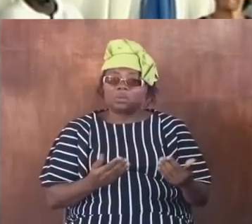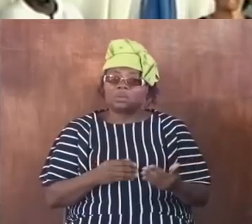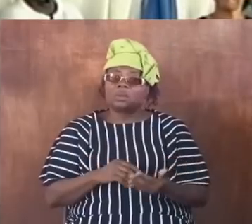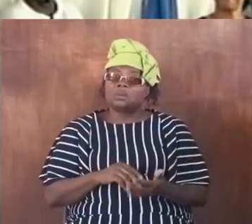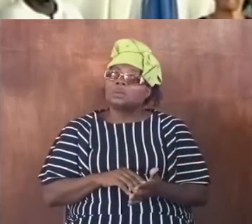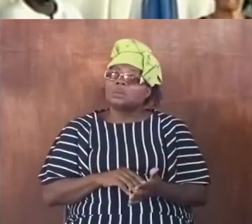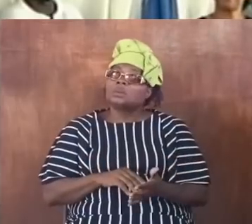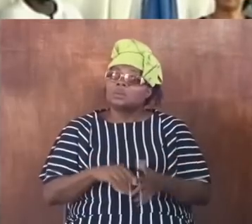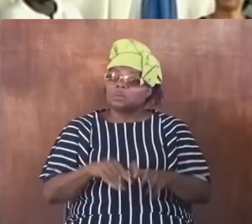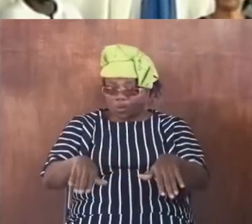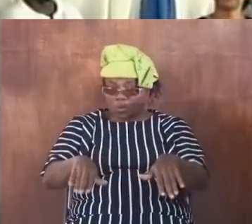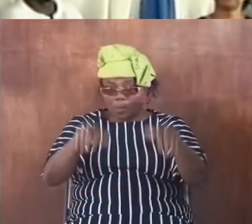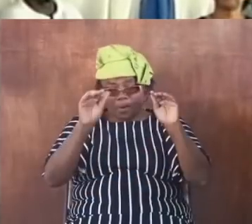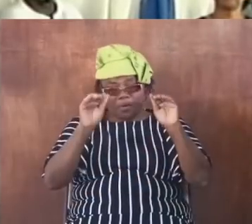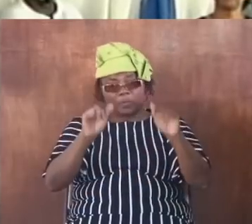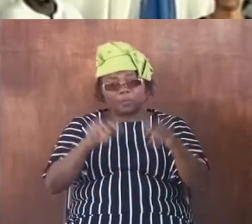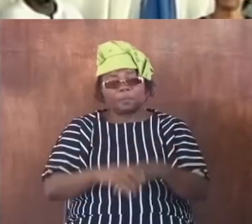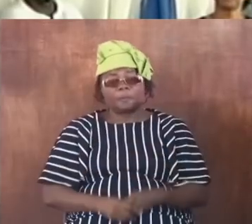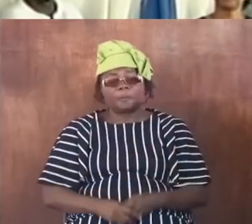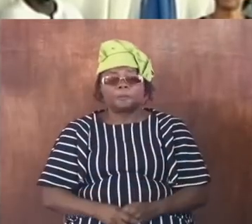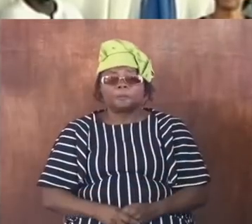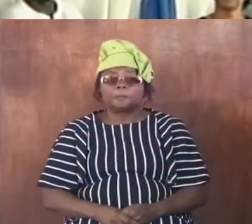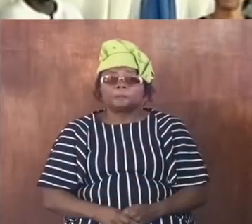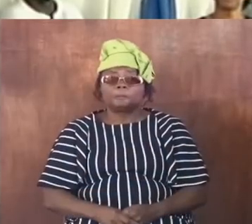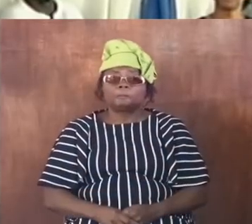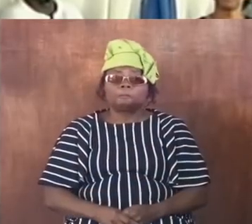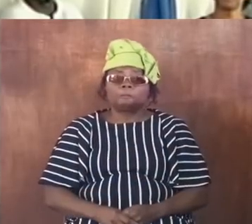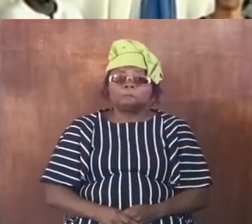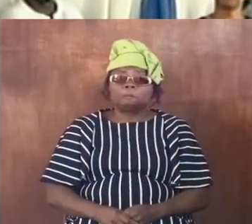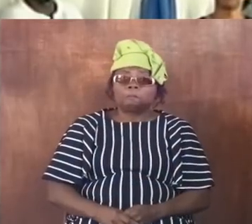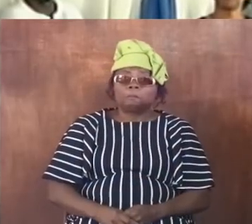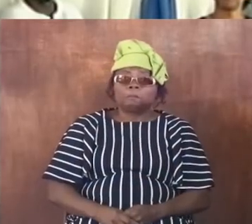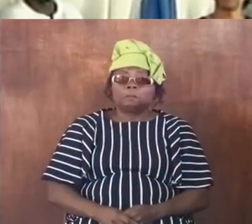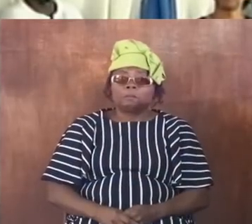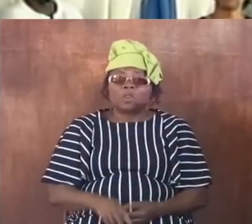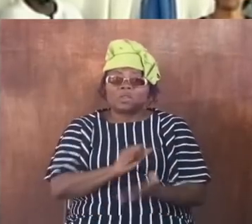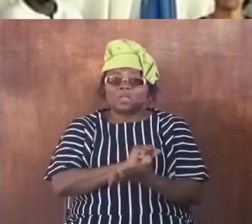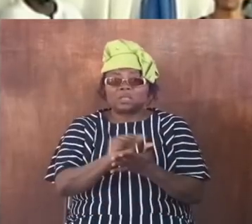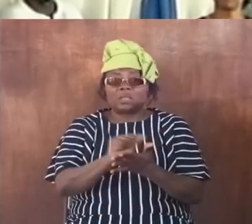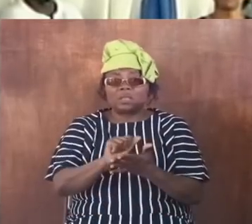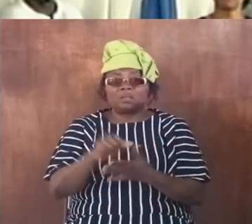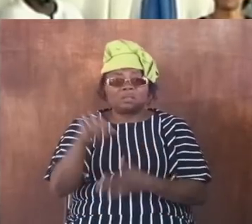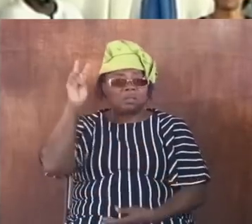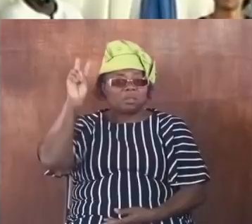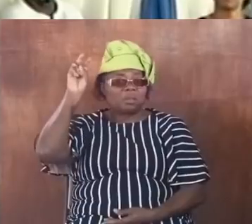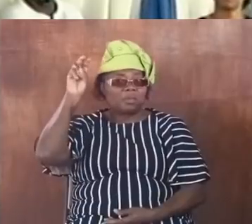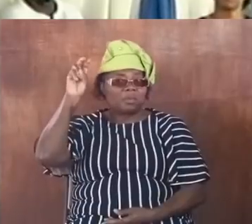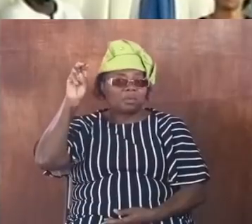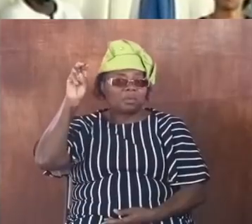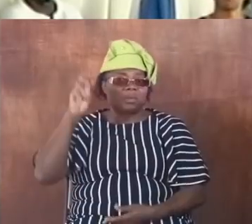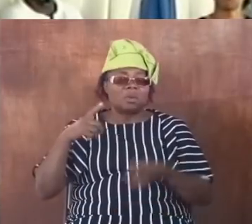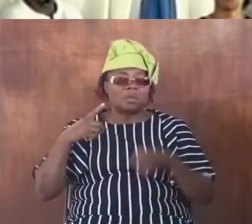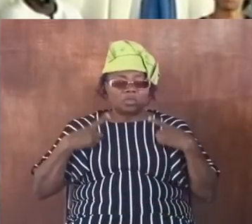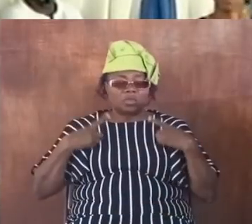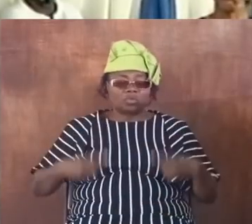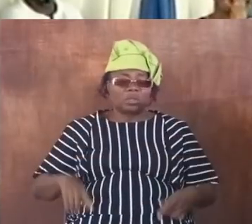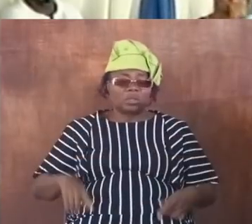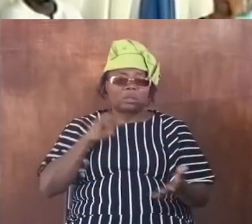saint? Or you want to be buried as a devil? We ought to dress that